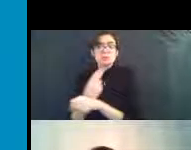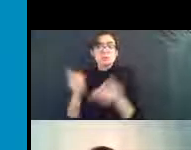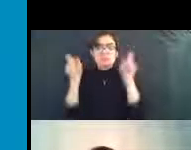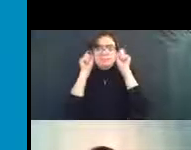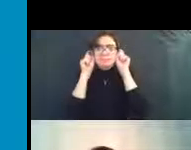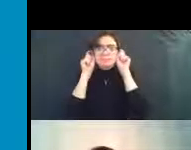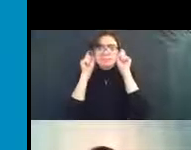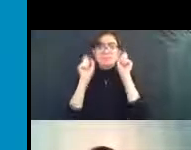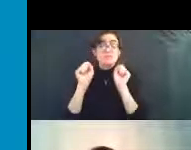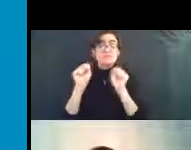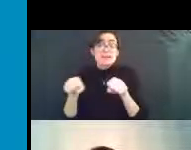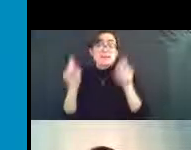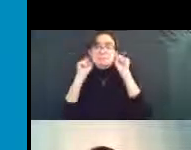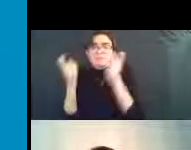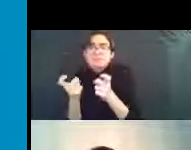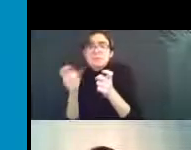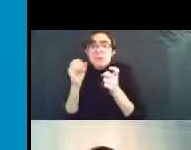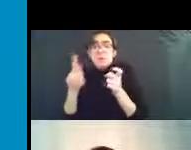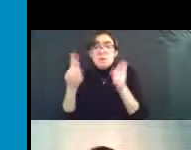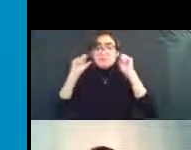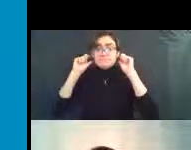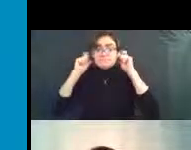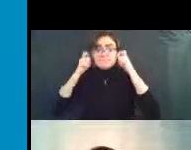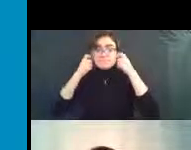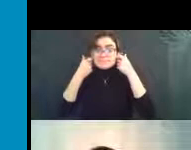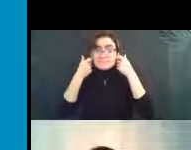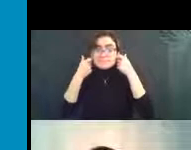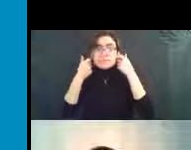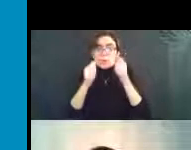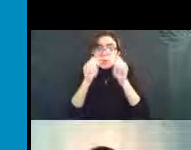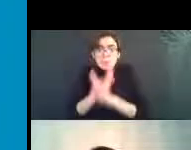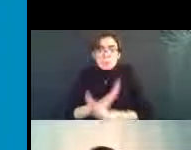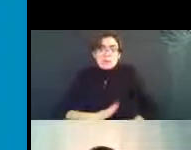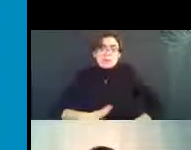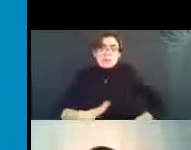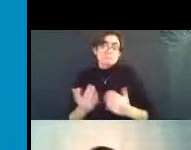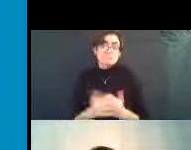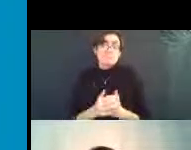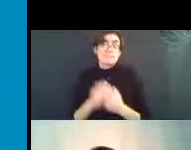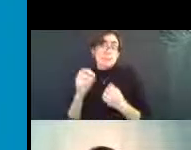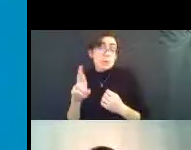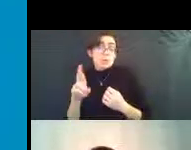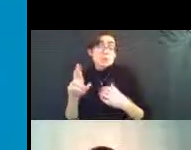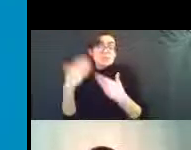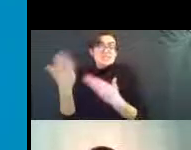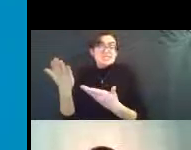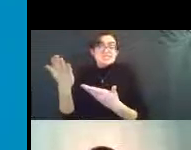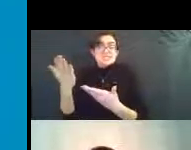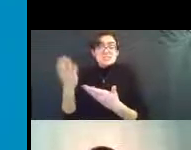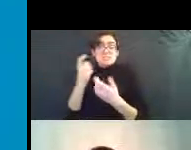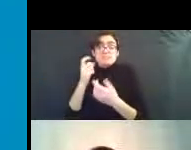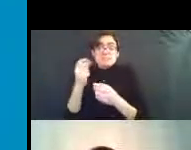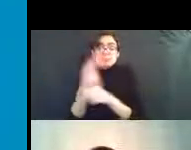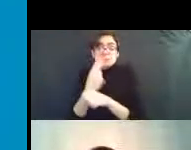down. Wear ear protection, you know, whether this is earplugs or earmuffs. Now,